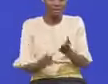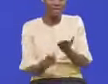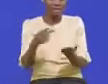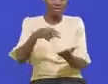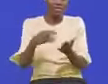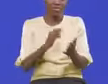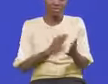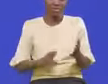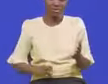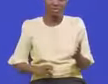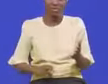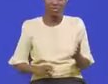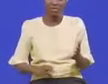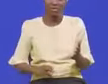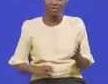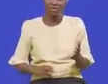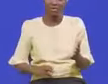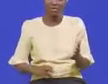Eye Kristo be tsitre tsia.